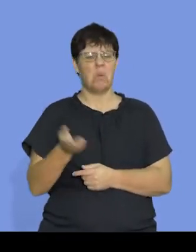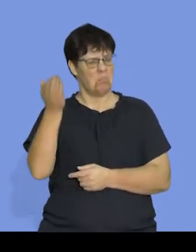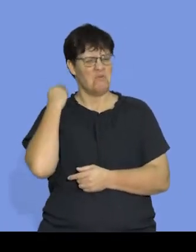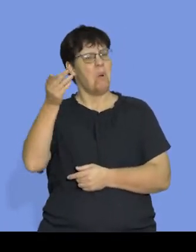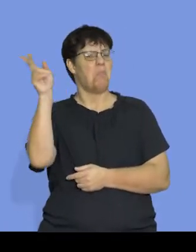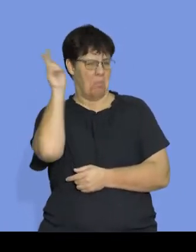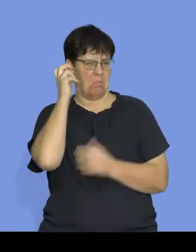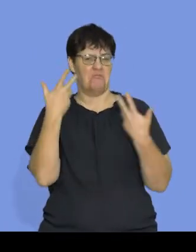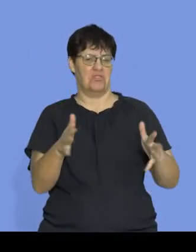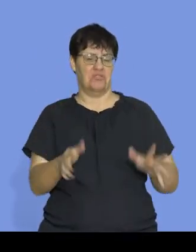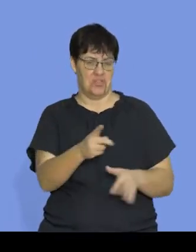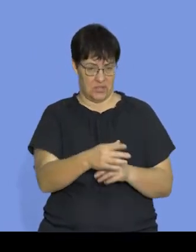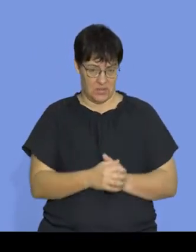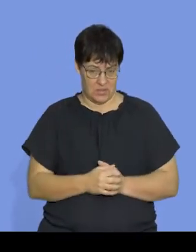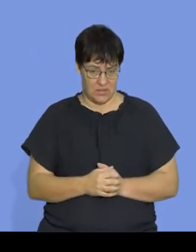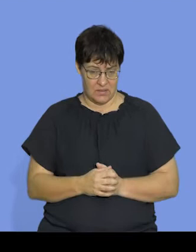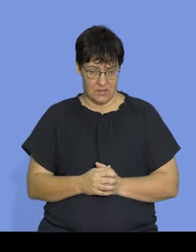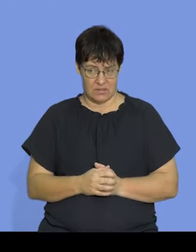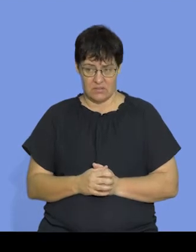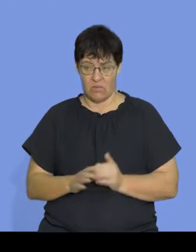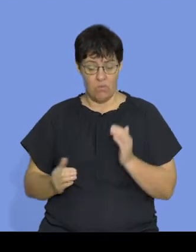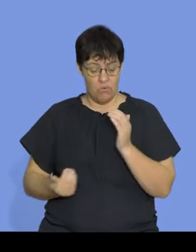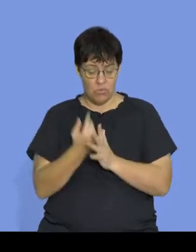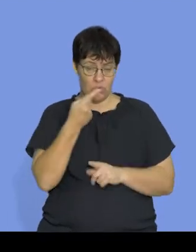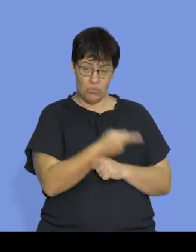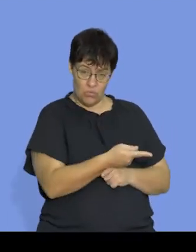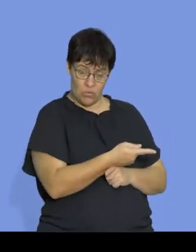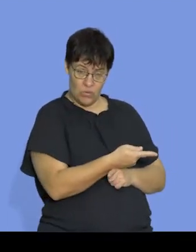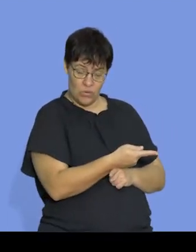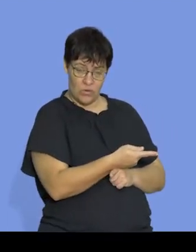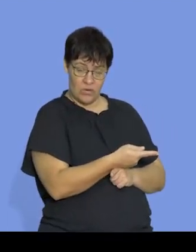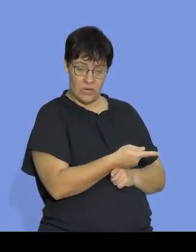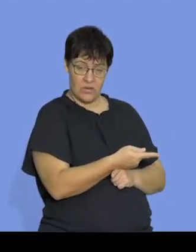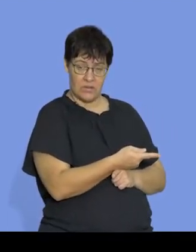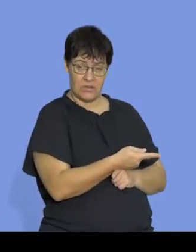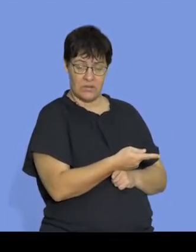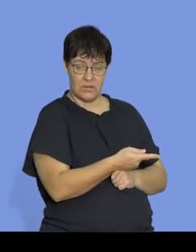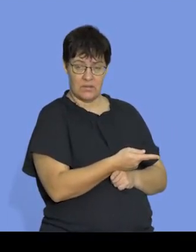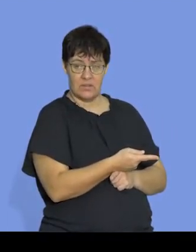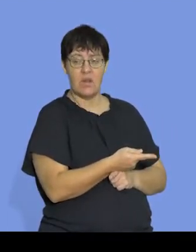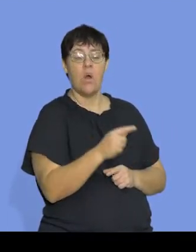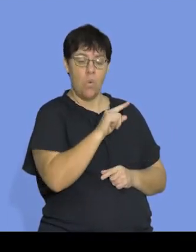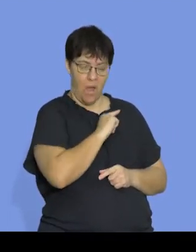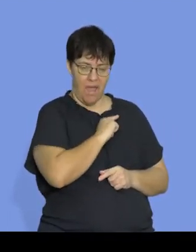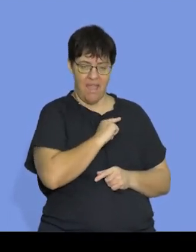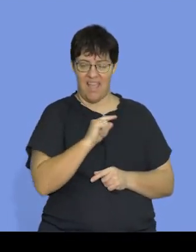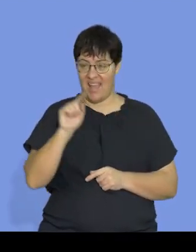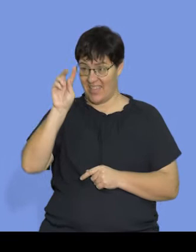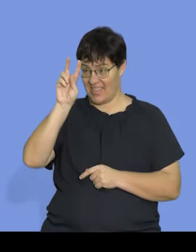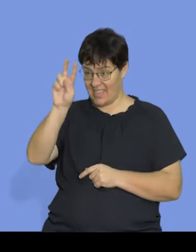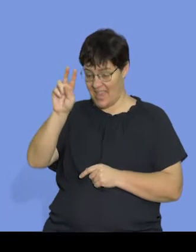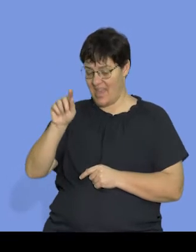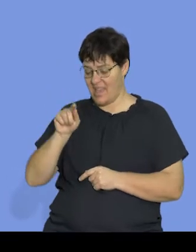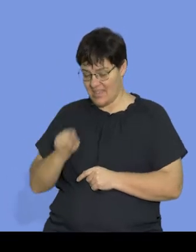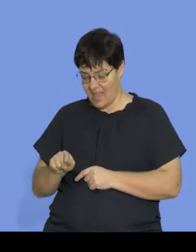that, okay, these new substances actually comprise of, the particles that make up, the